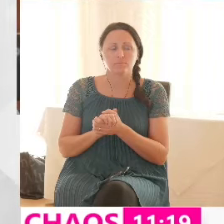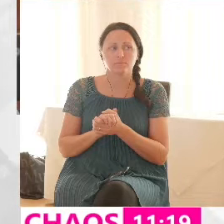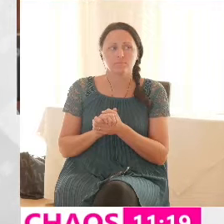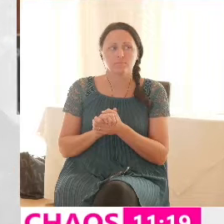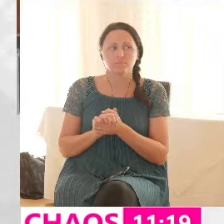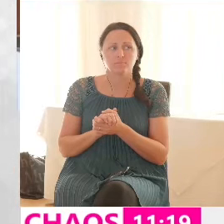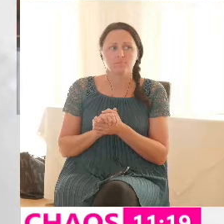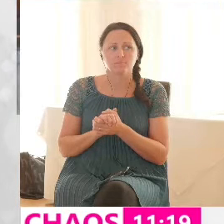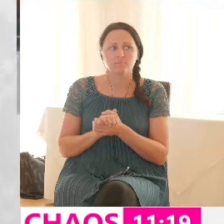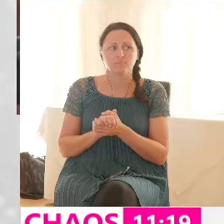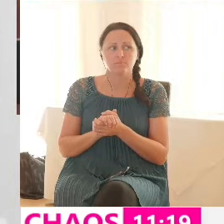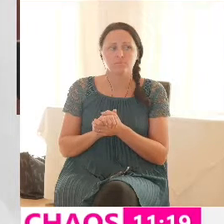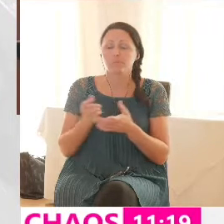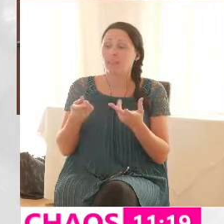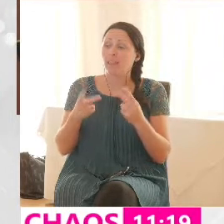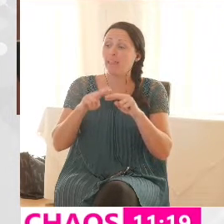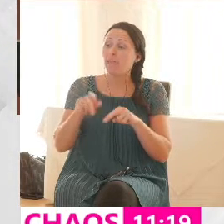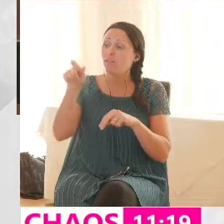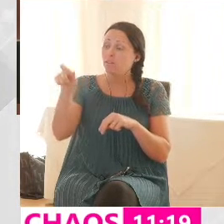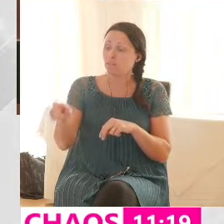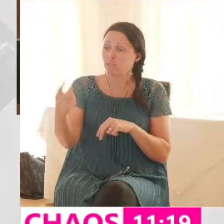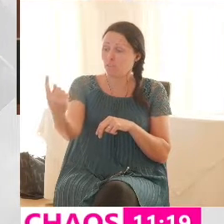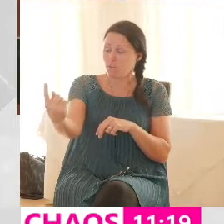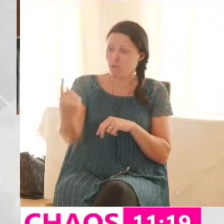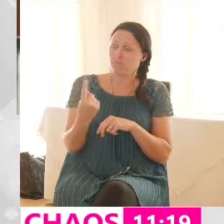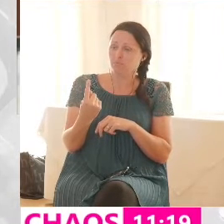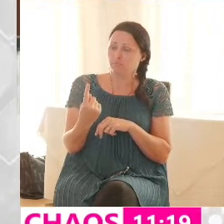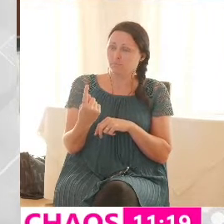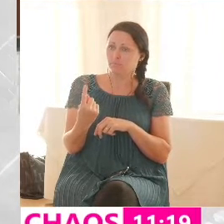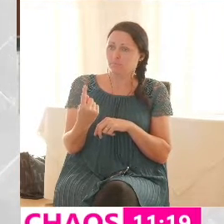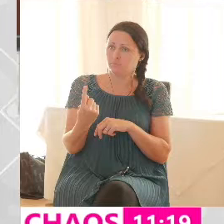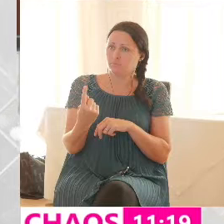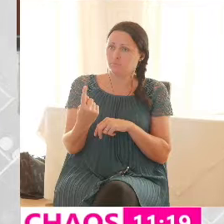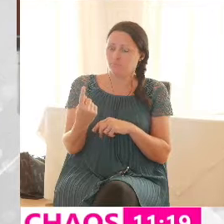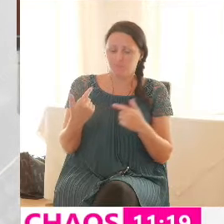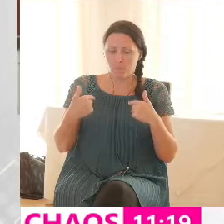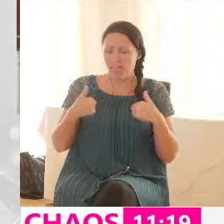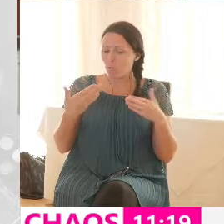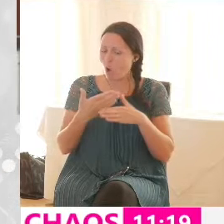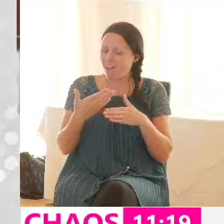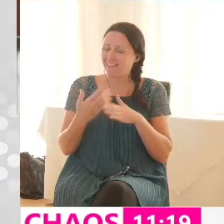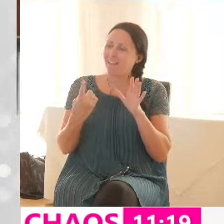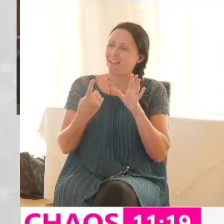if someone comes to me and says that, like, I'm working in AI,